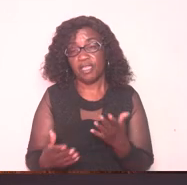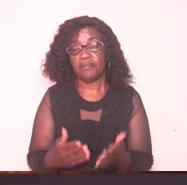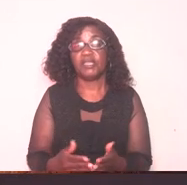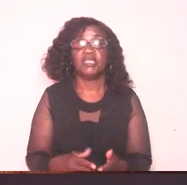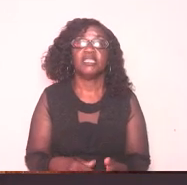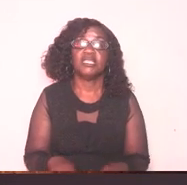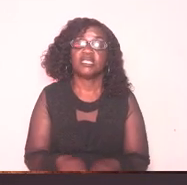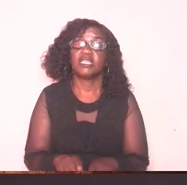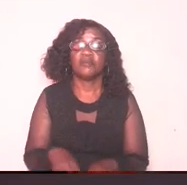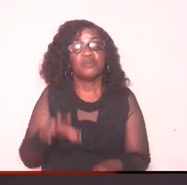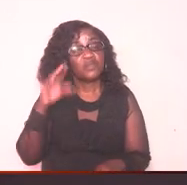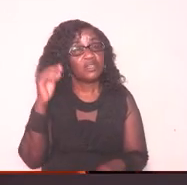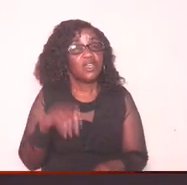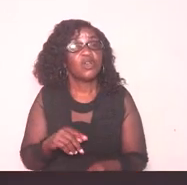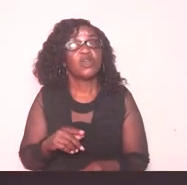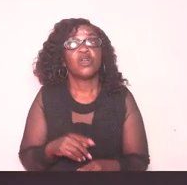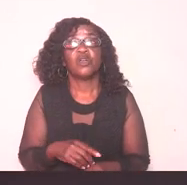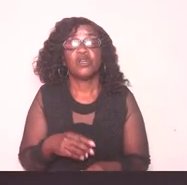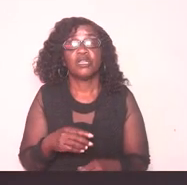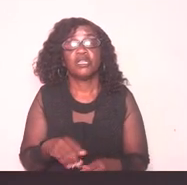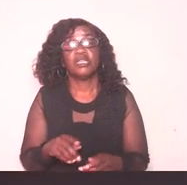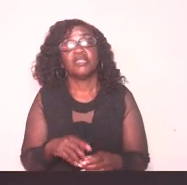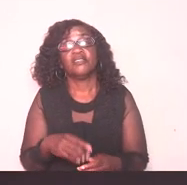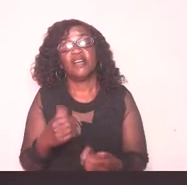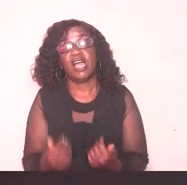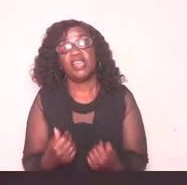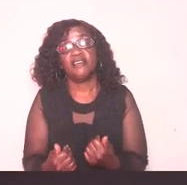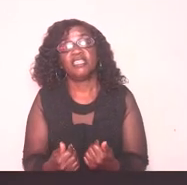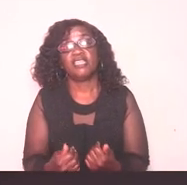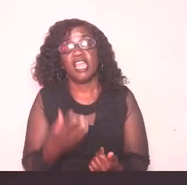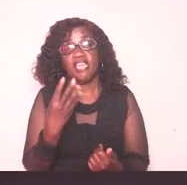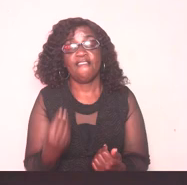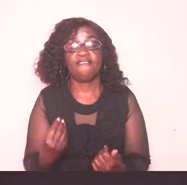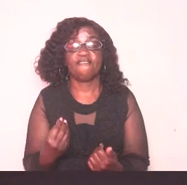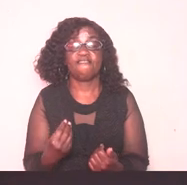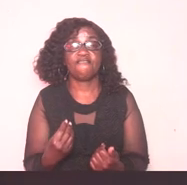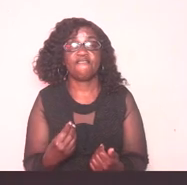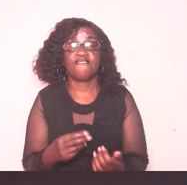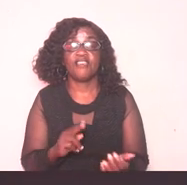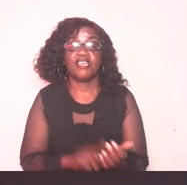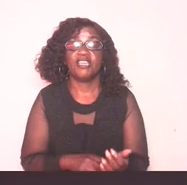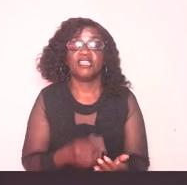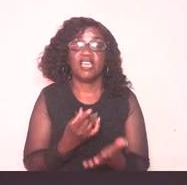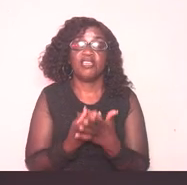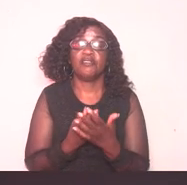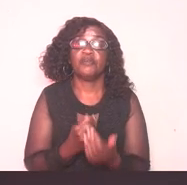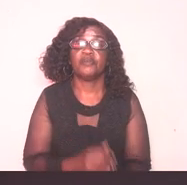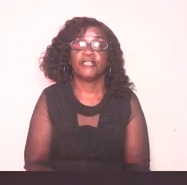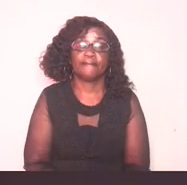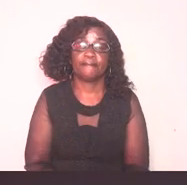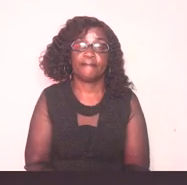that adolescents who commit to sexual activity have assistance, and in such a case, those